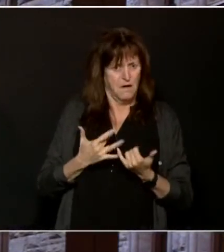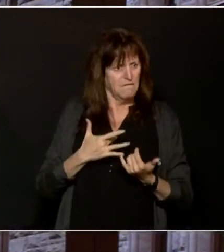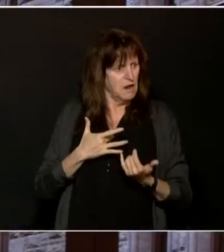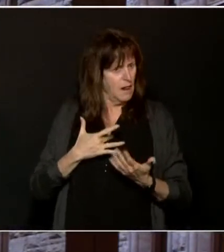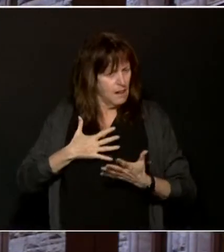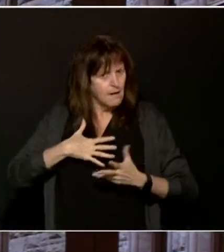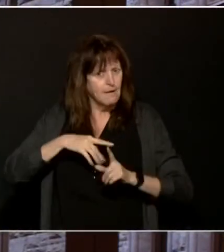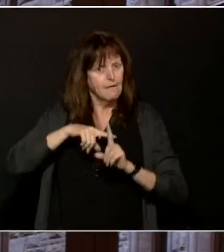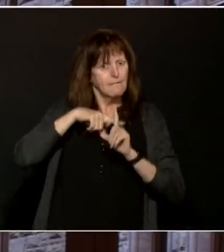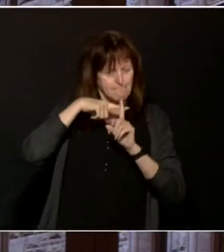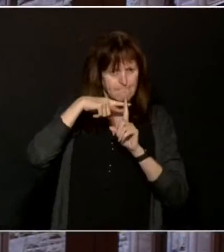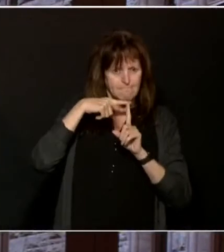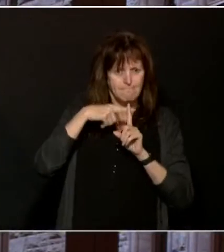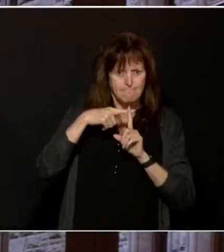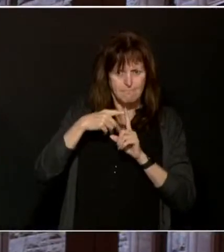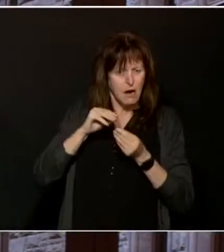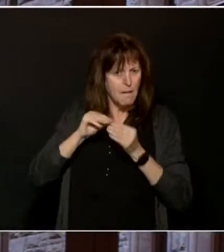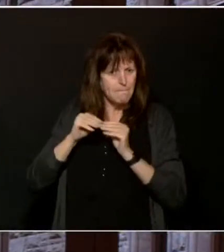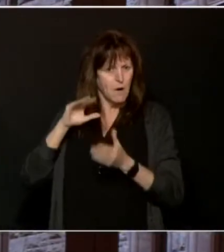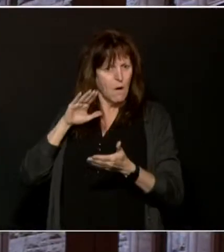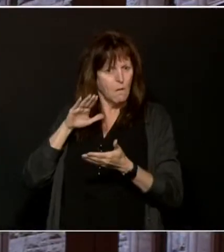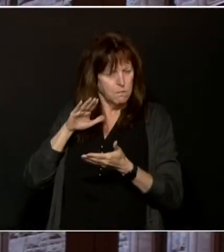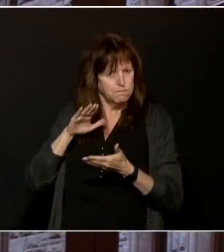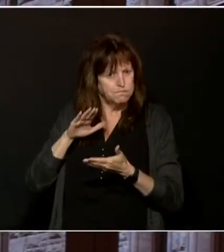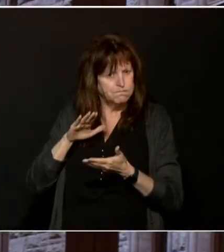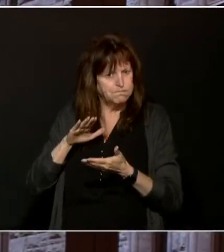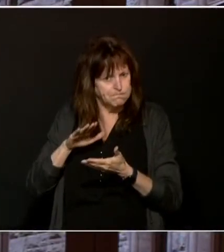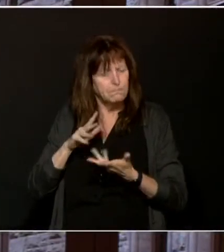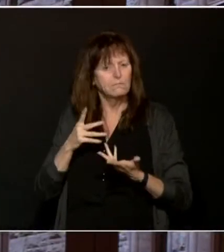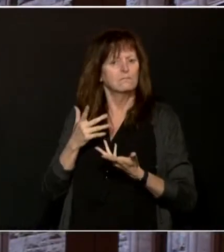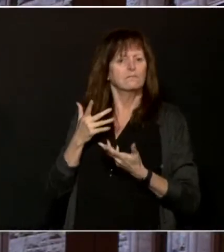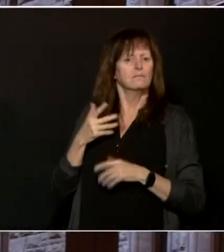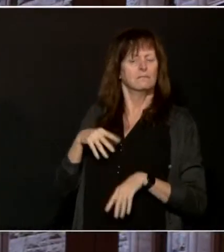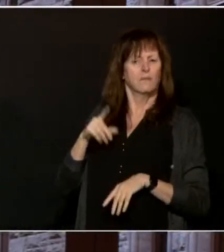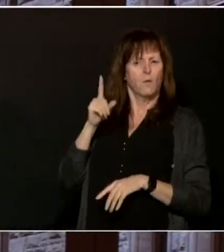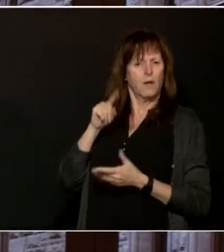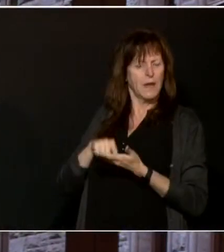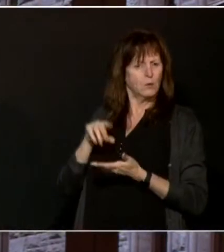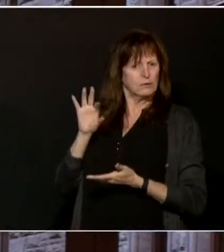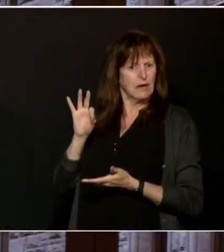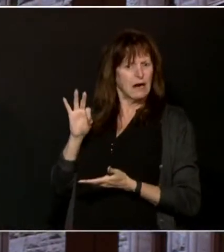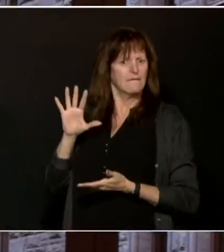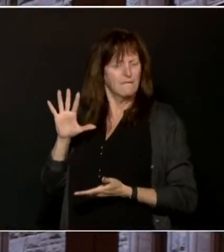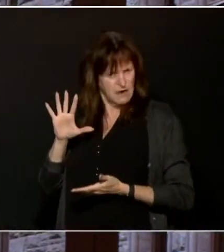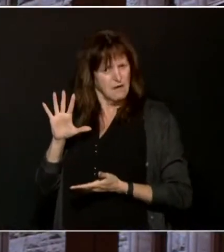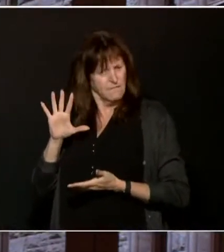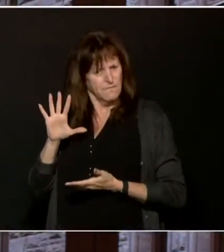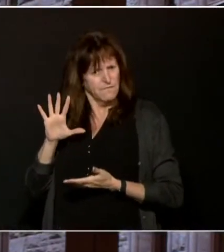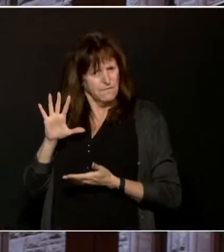Wednesday, Ontario reported 1,095 daily new cases, and today we're reporting